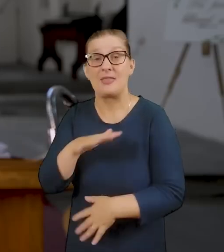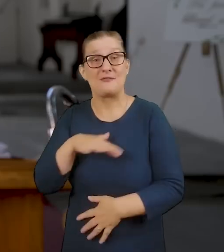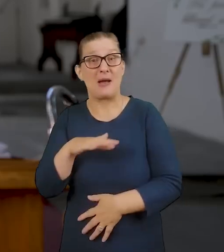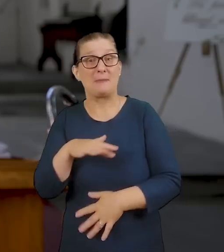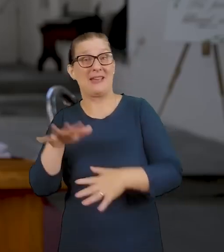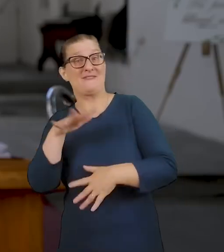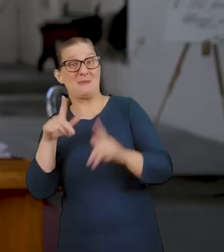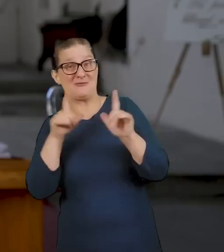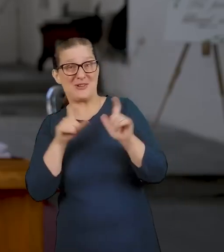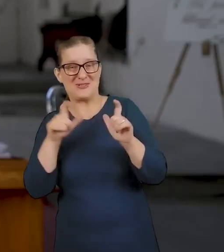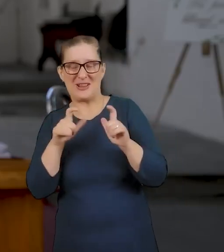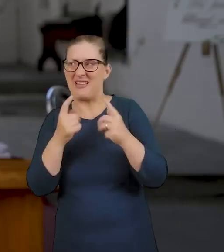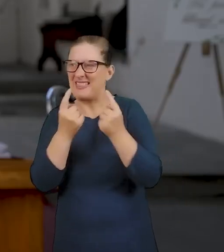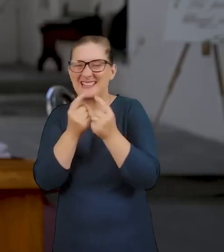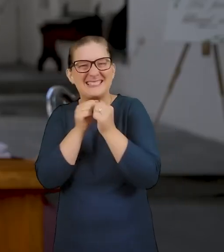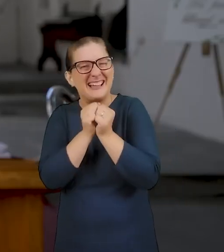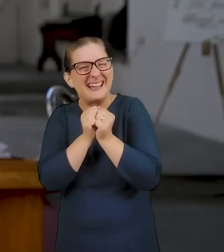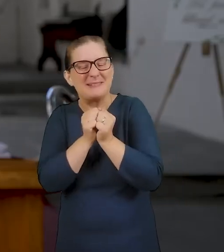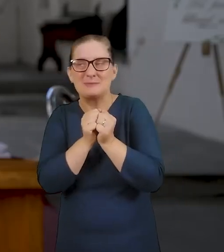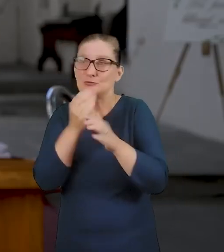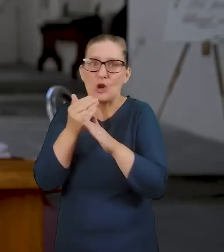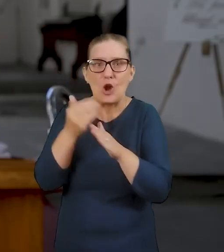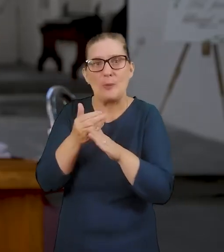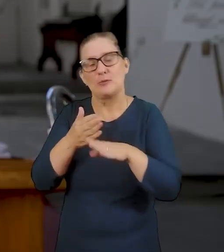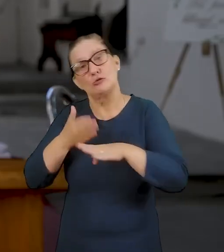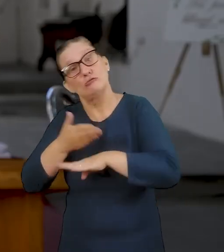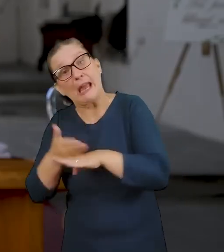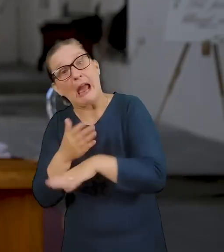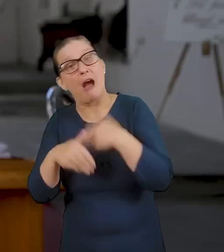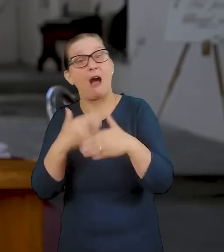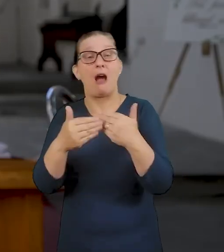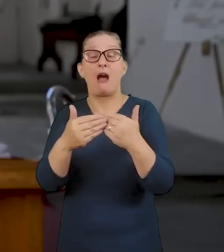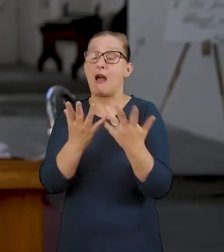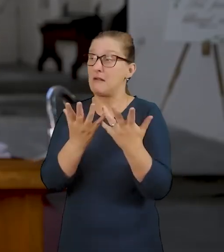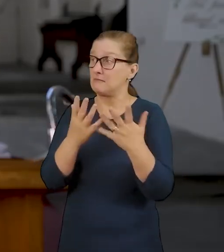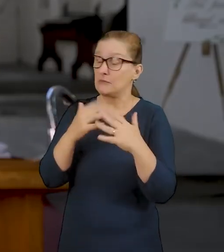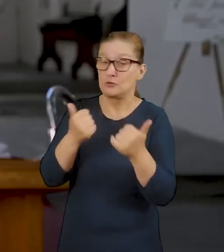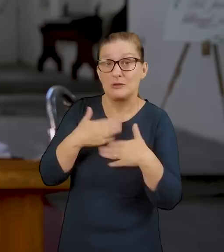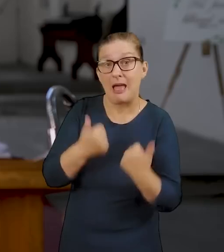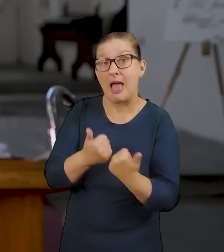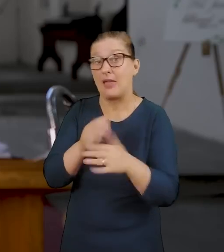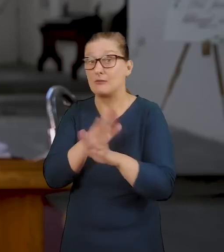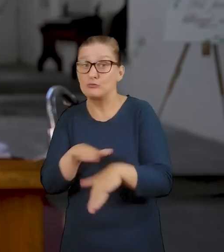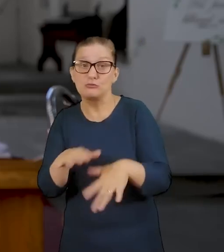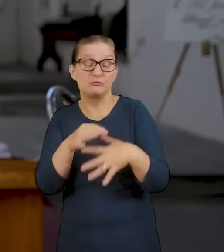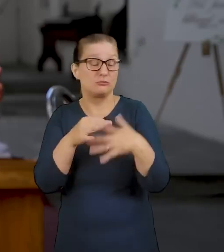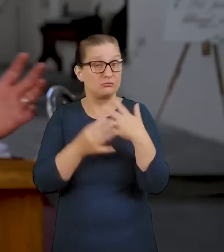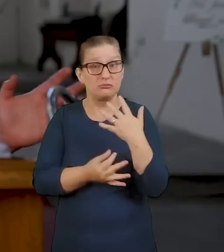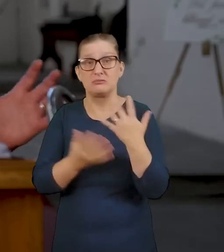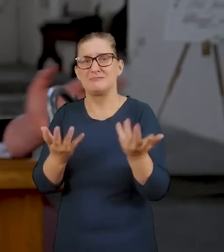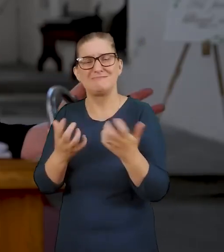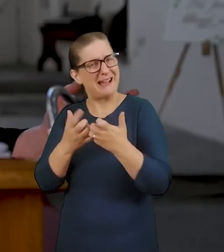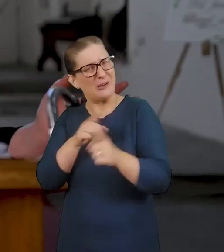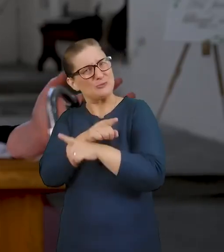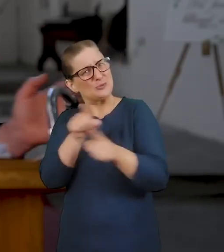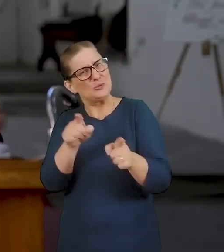good health, family photos, sentimental keepsakes, jobs, careers, good health,